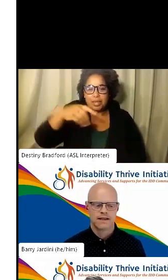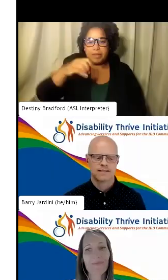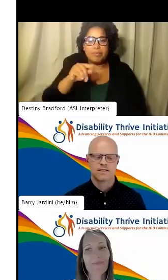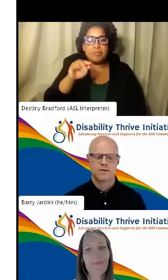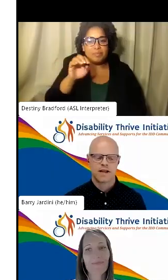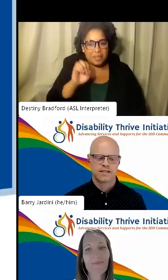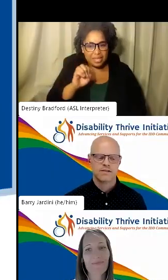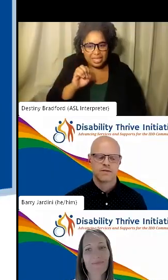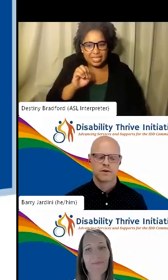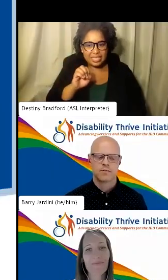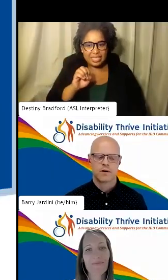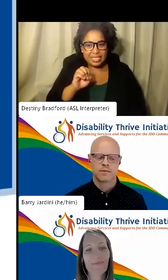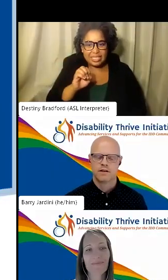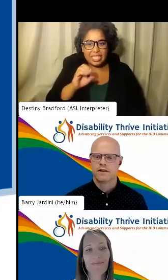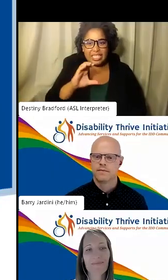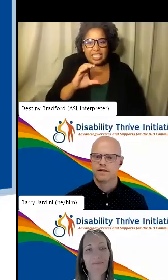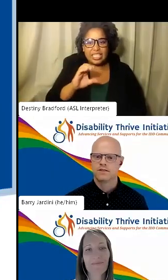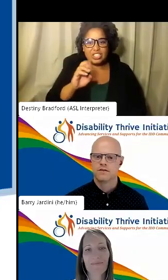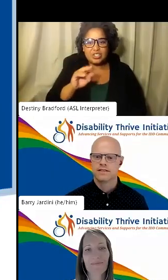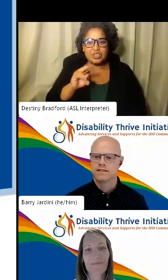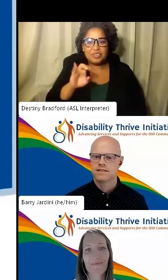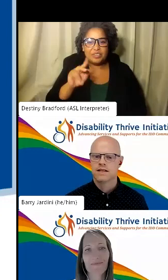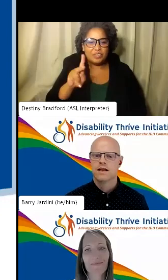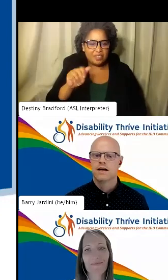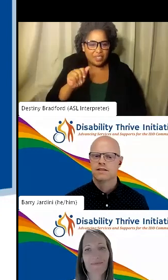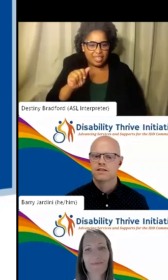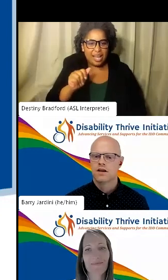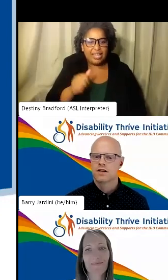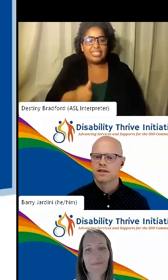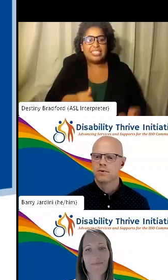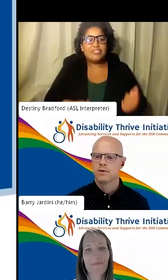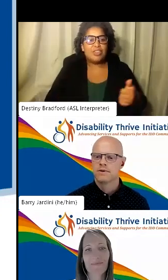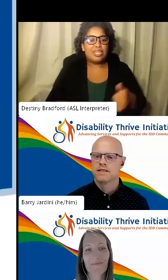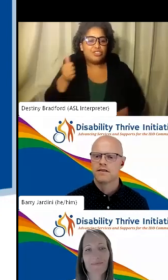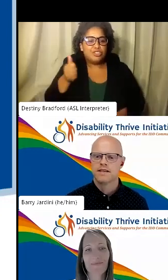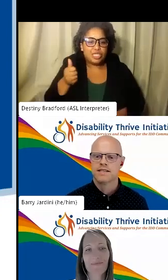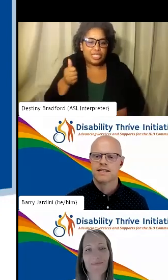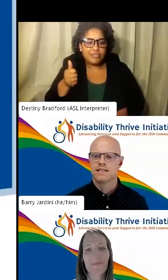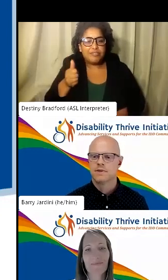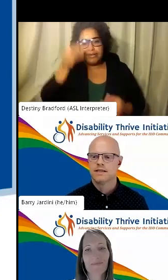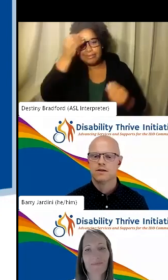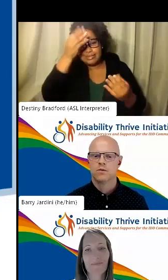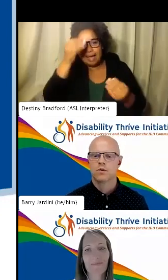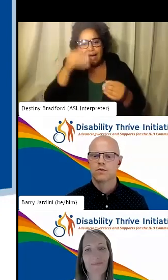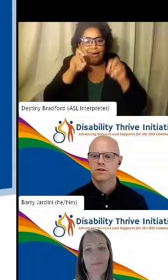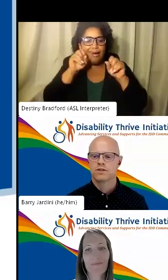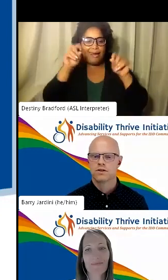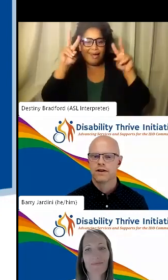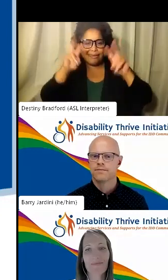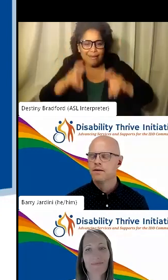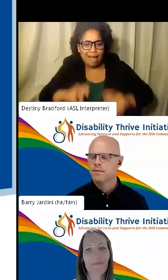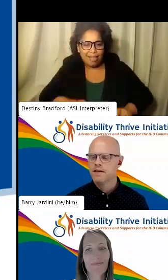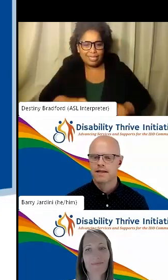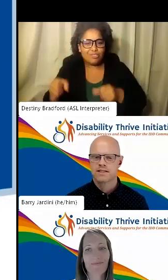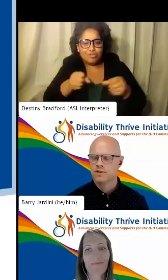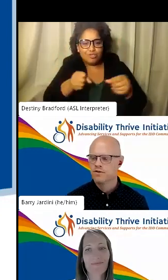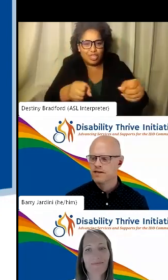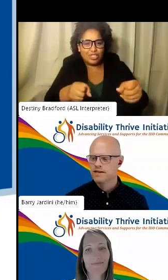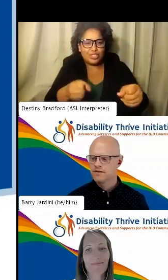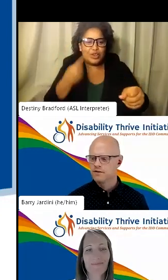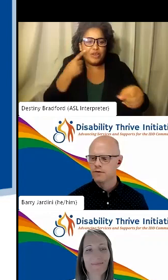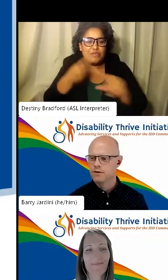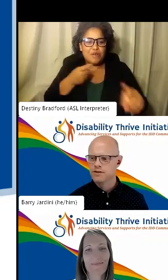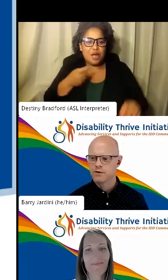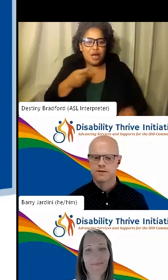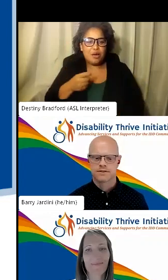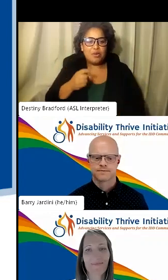Data Analytics and Strategy from the Department of Developmental Services, to talk about the purpose of the DSP Workforce Survey. Pete, thanks so much for